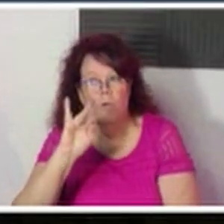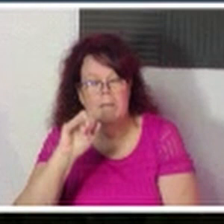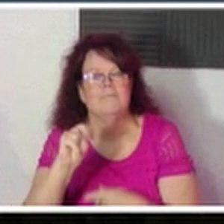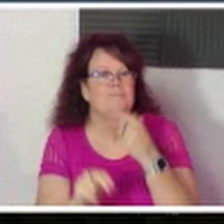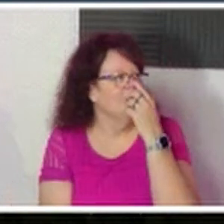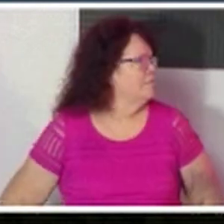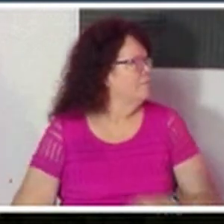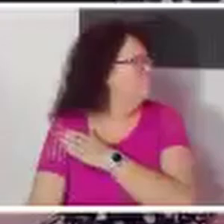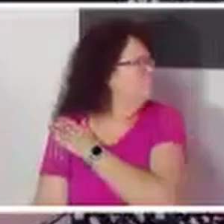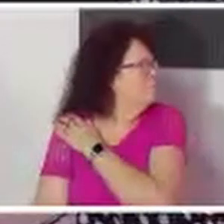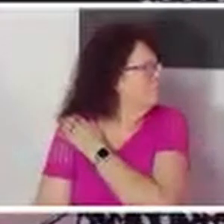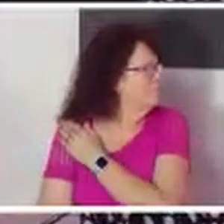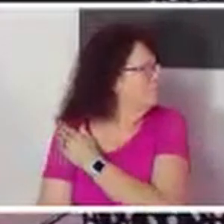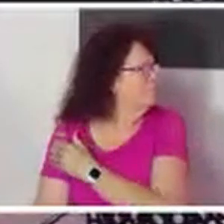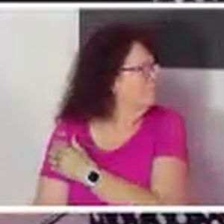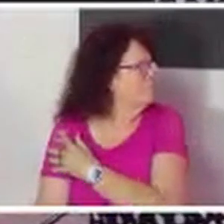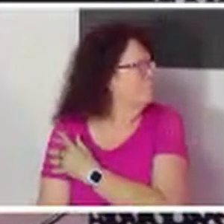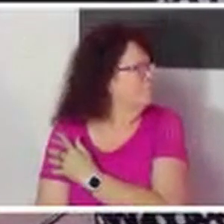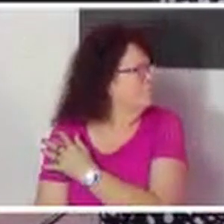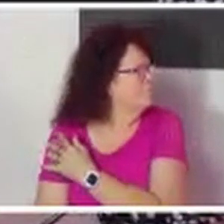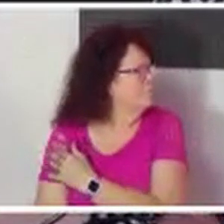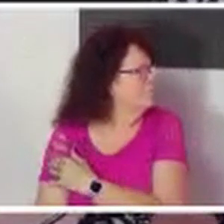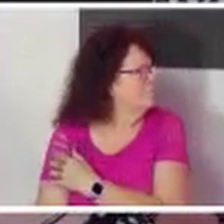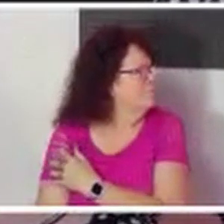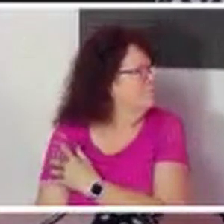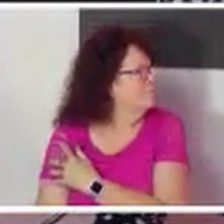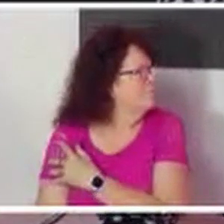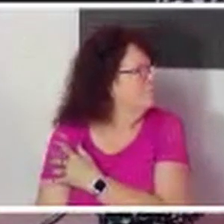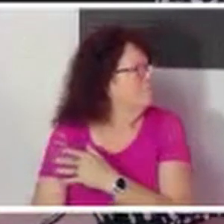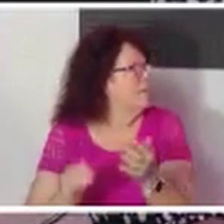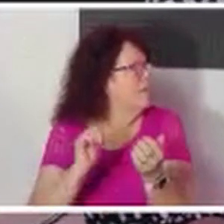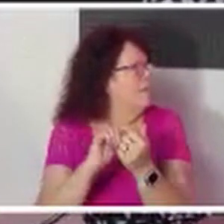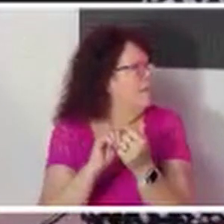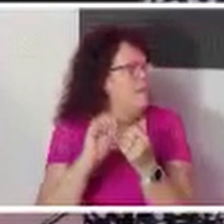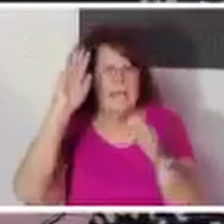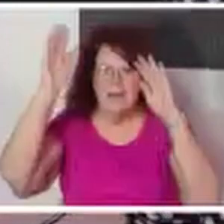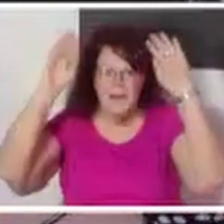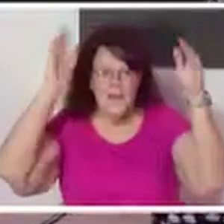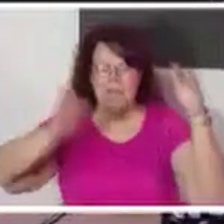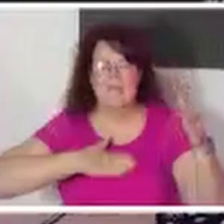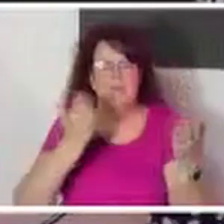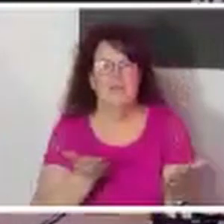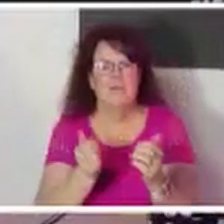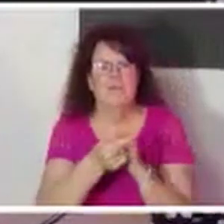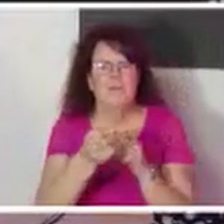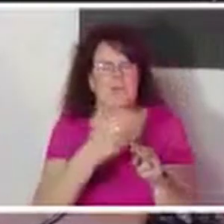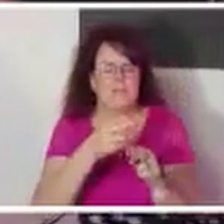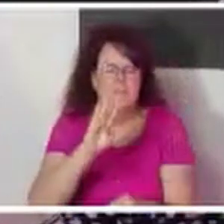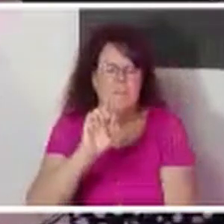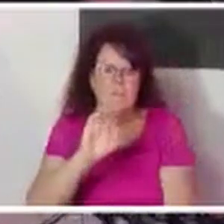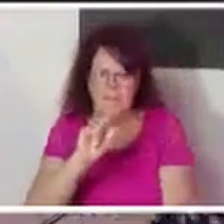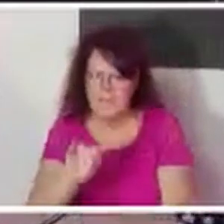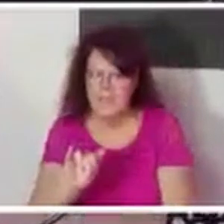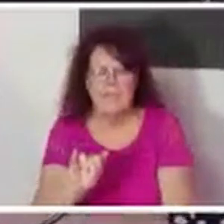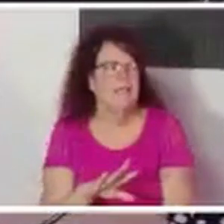Good morning. Hello. I'm glad to be with you all. My name is Becky Corbin,